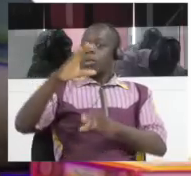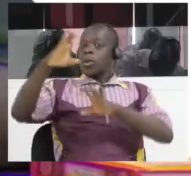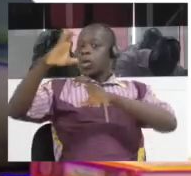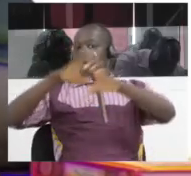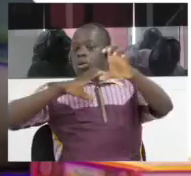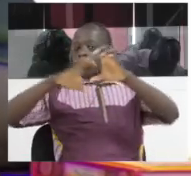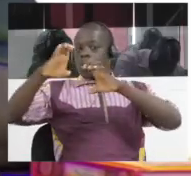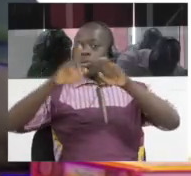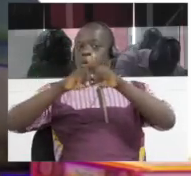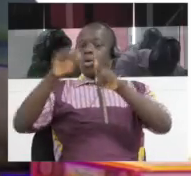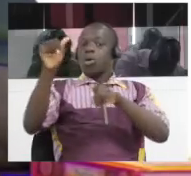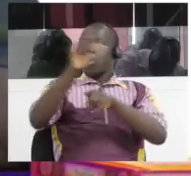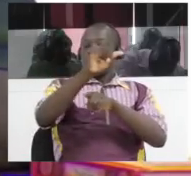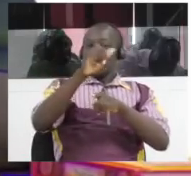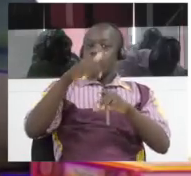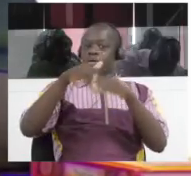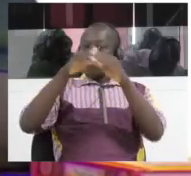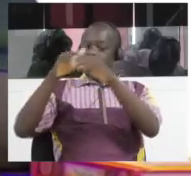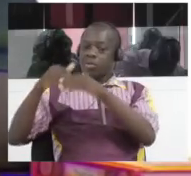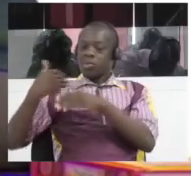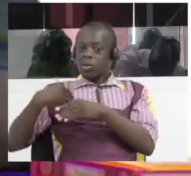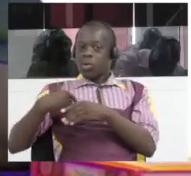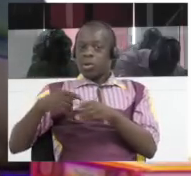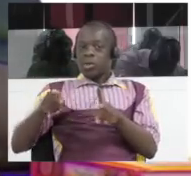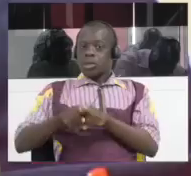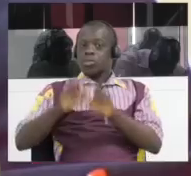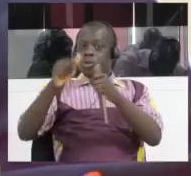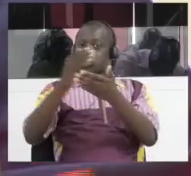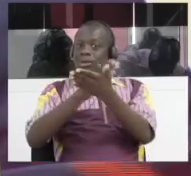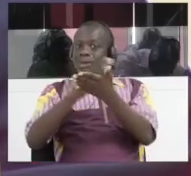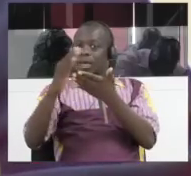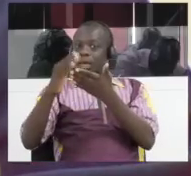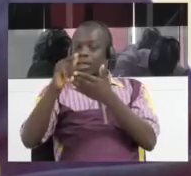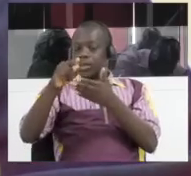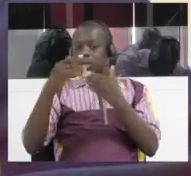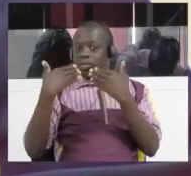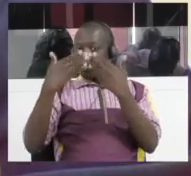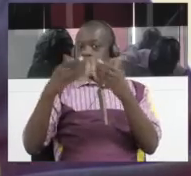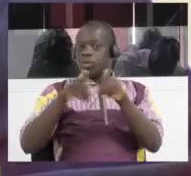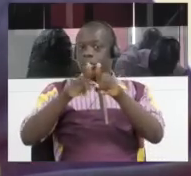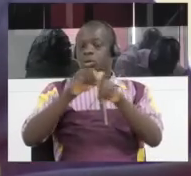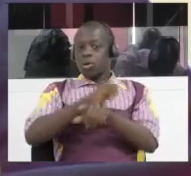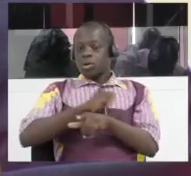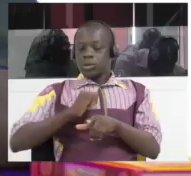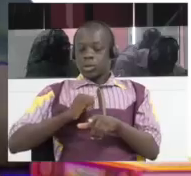their communications with their other feeders. Can you share that information with